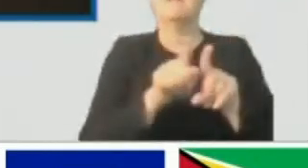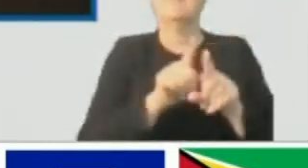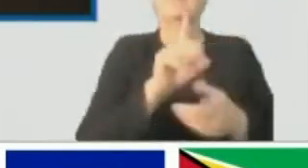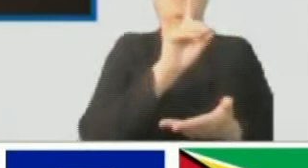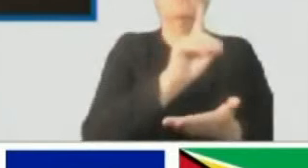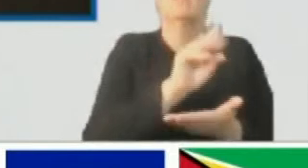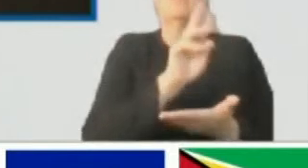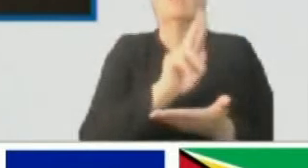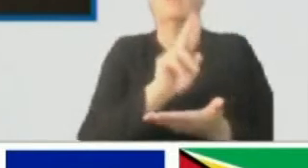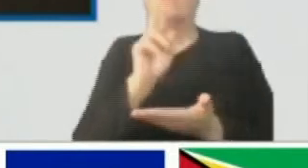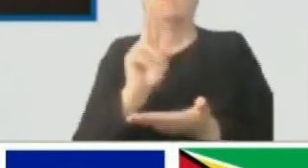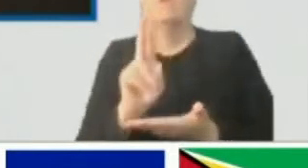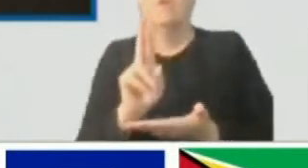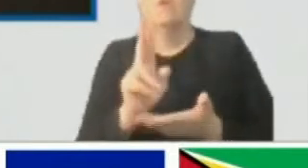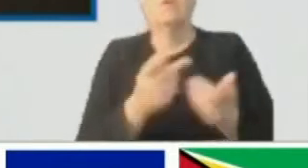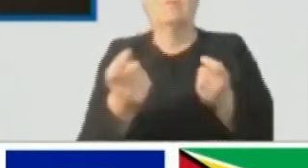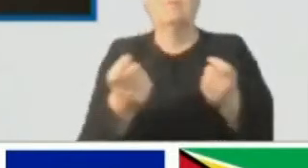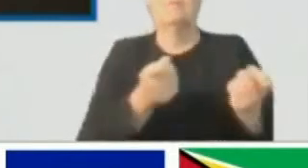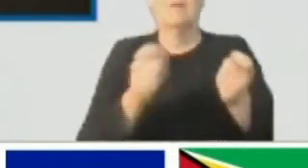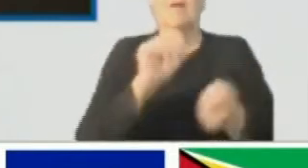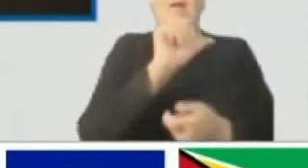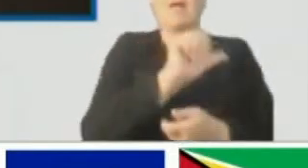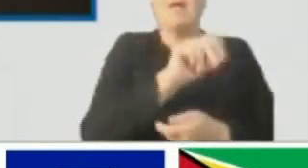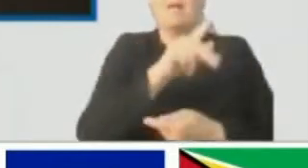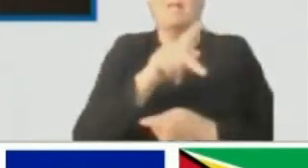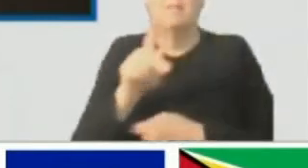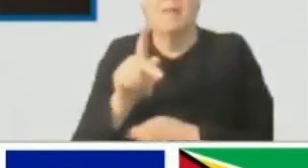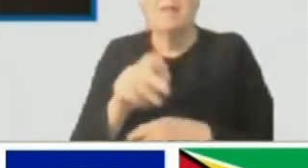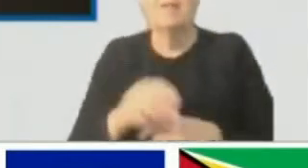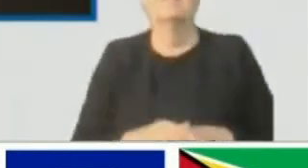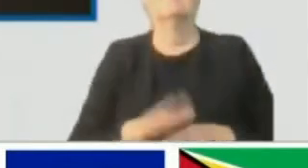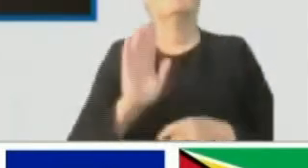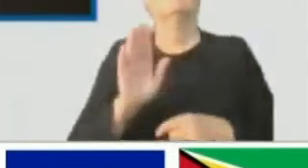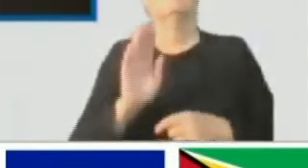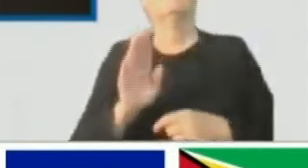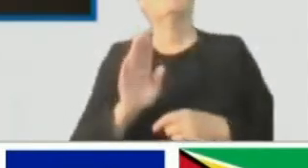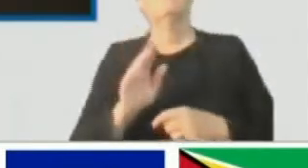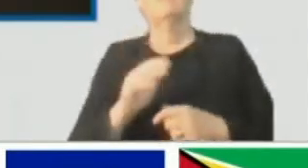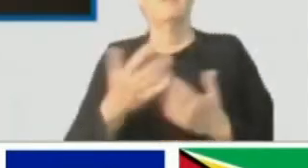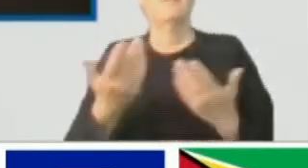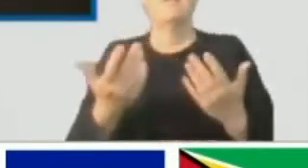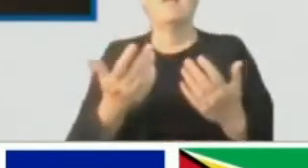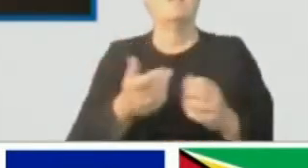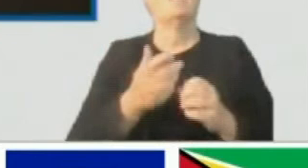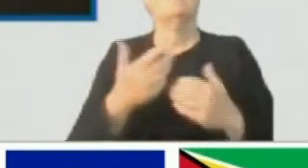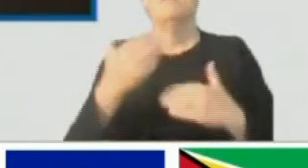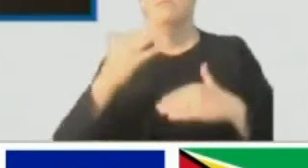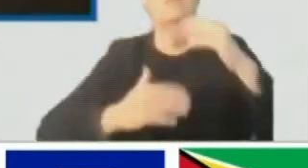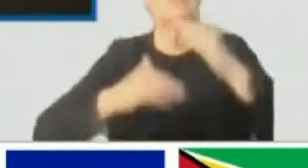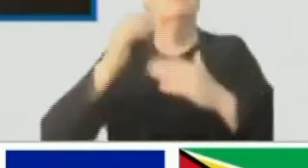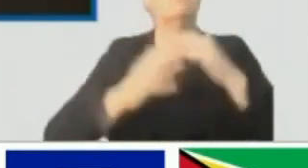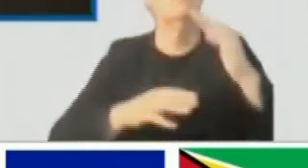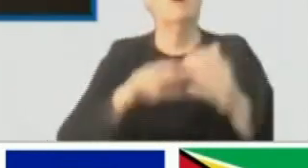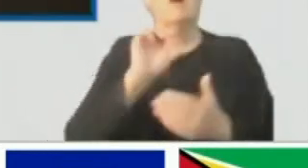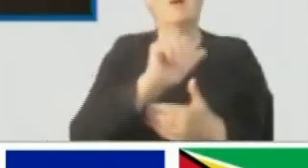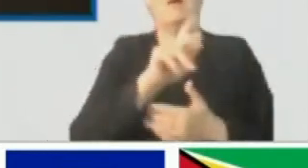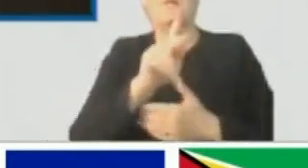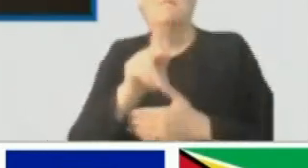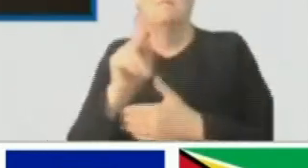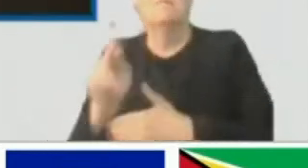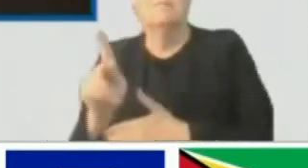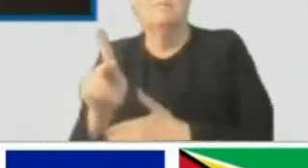Act, the Disaster Fund, and the major infrastructure development program